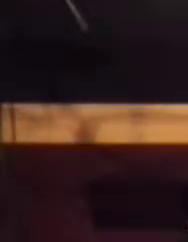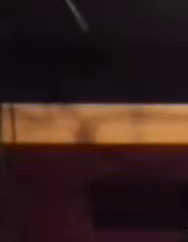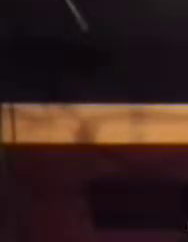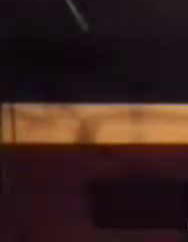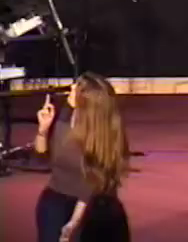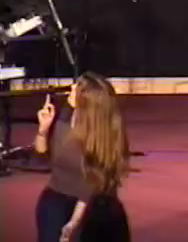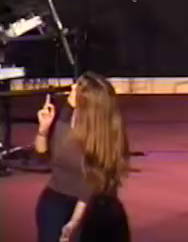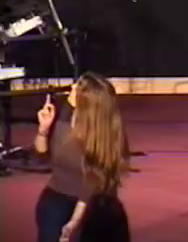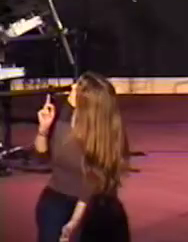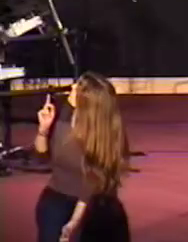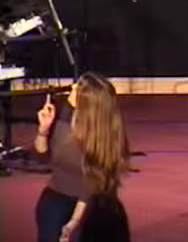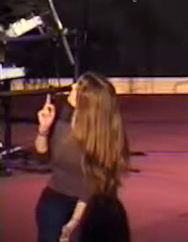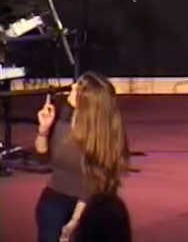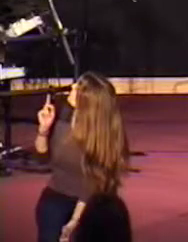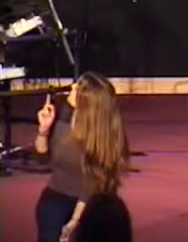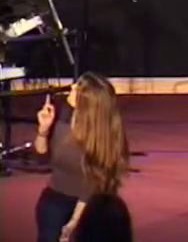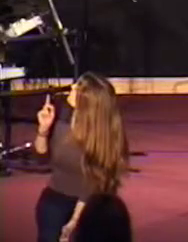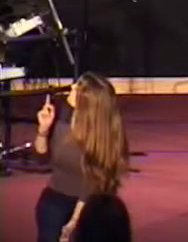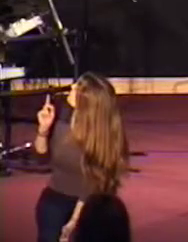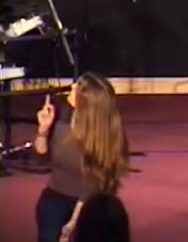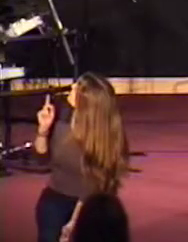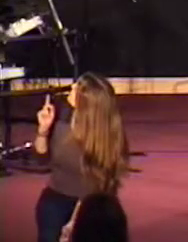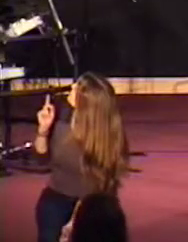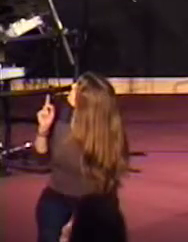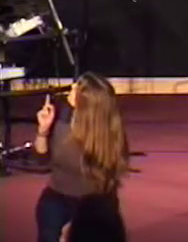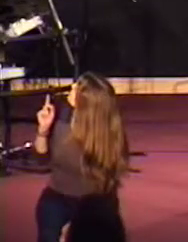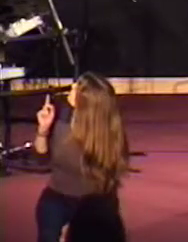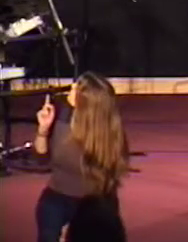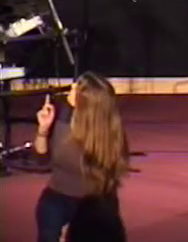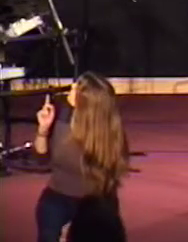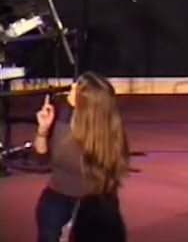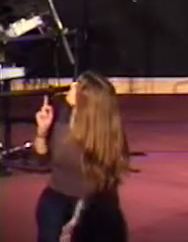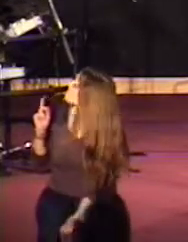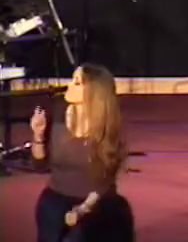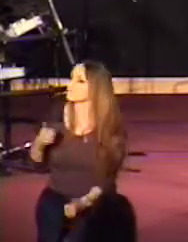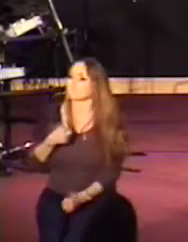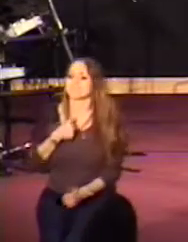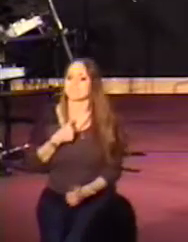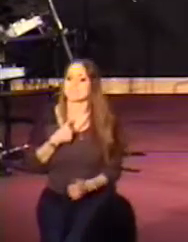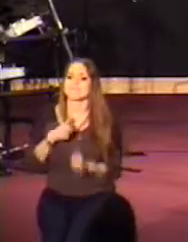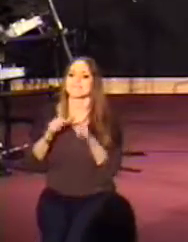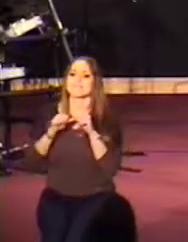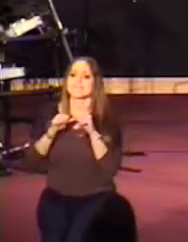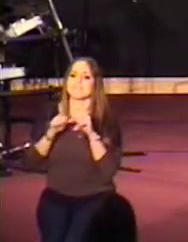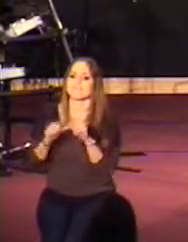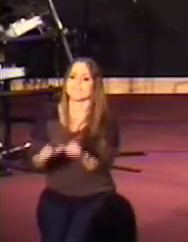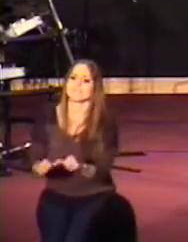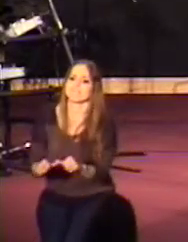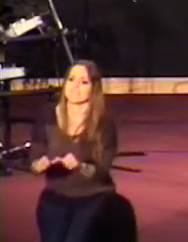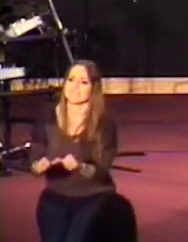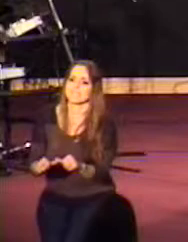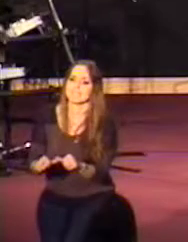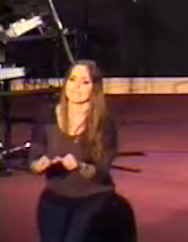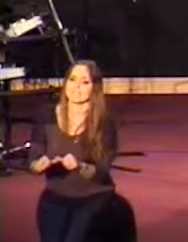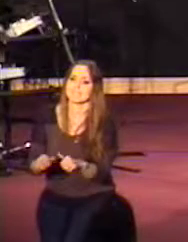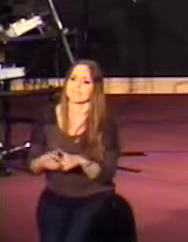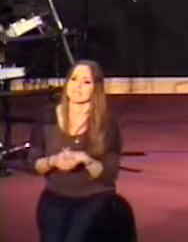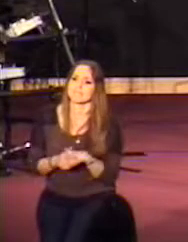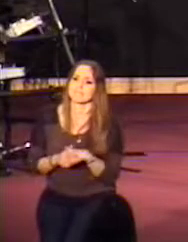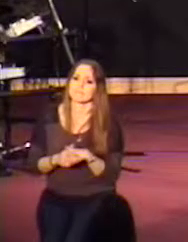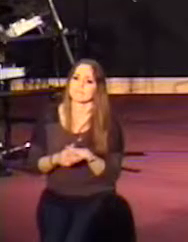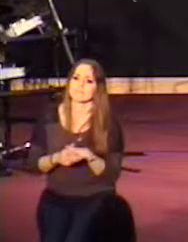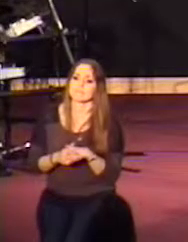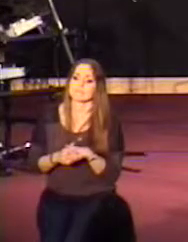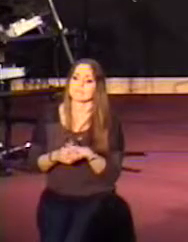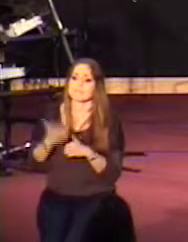God, through Christ Jesus, is calling us. I press on. I don't know